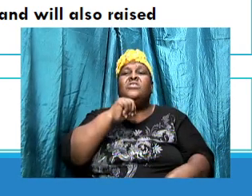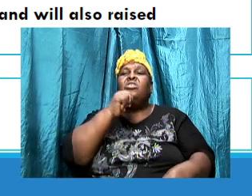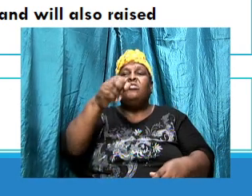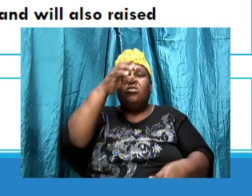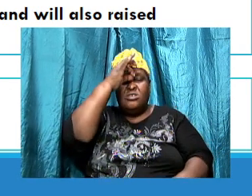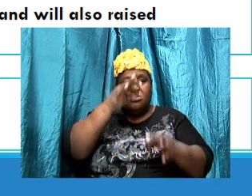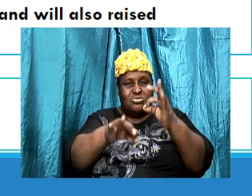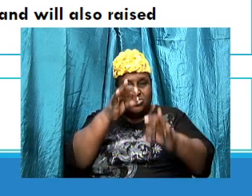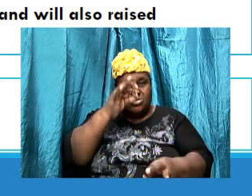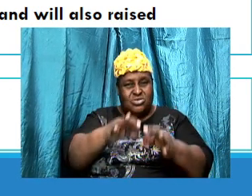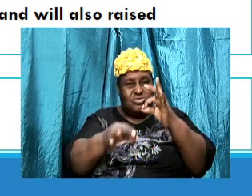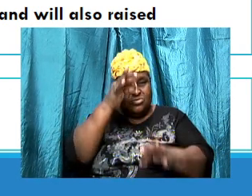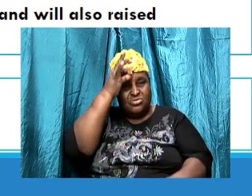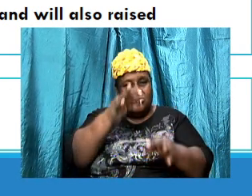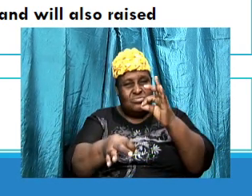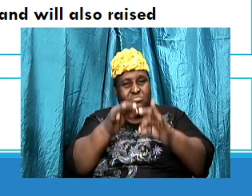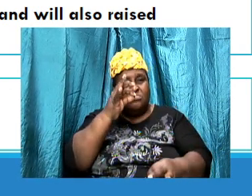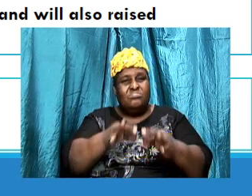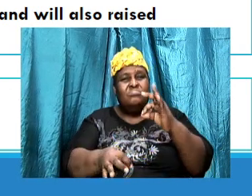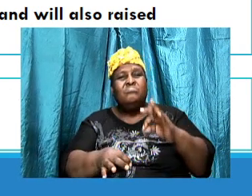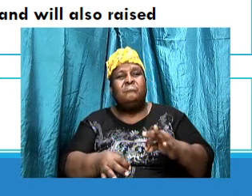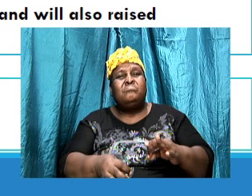Paul reminded us that, you know,